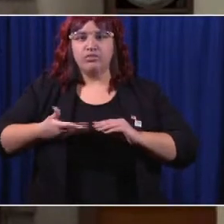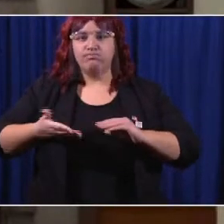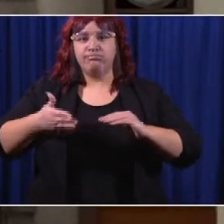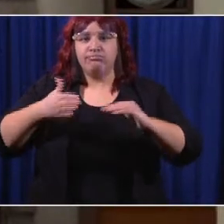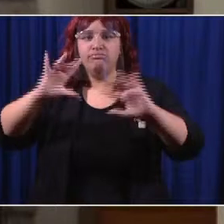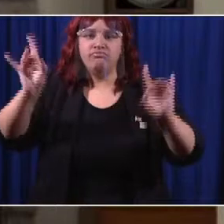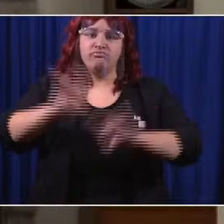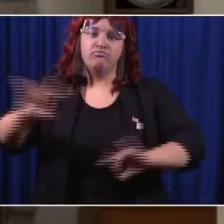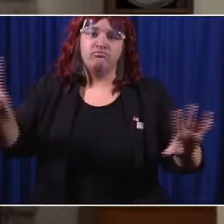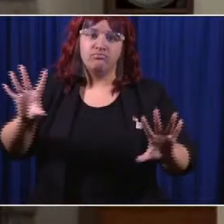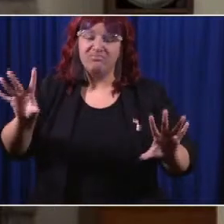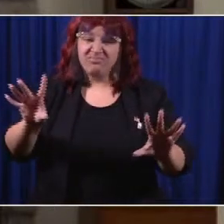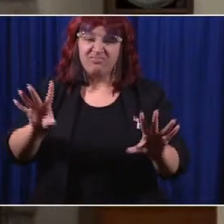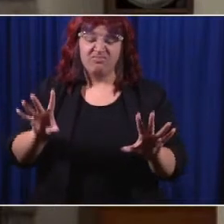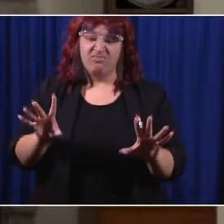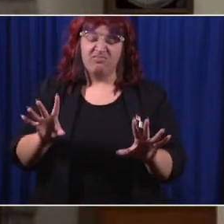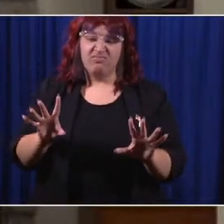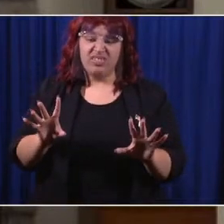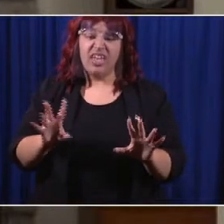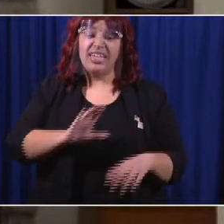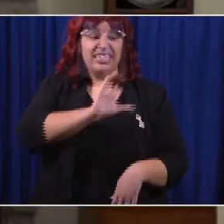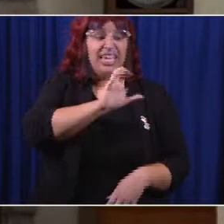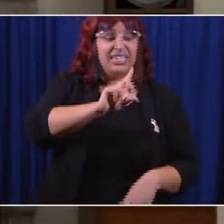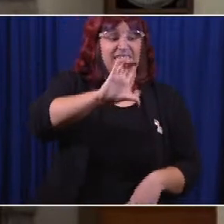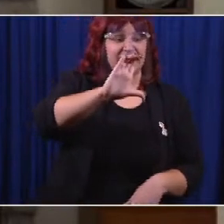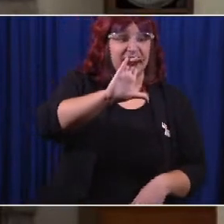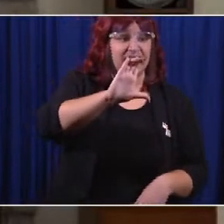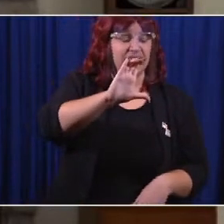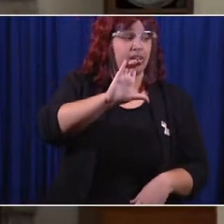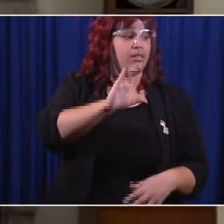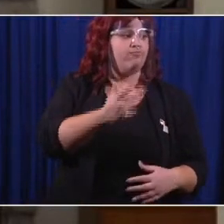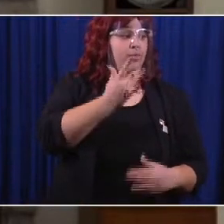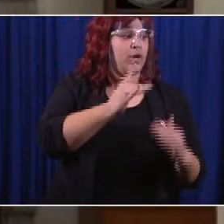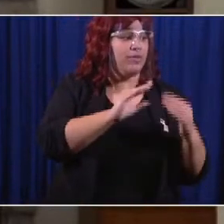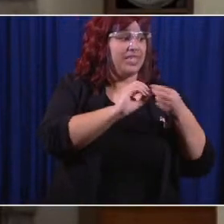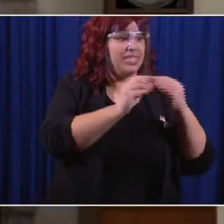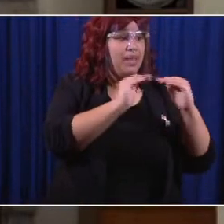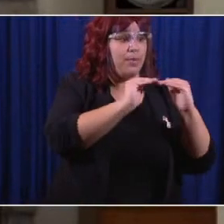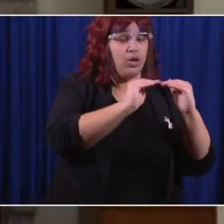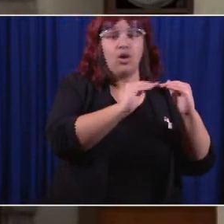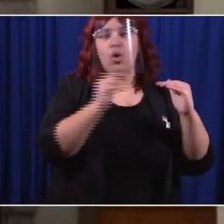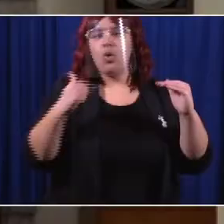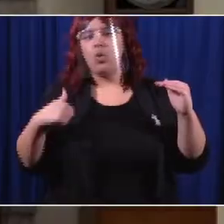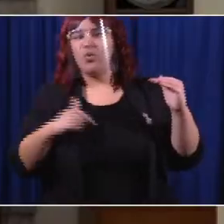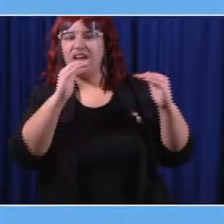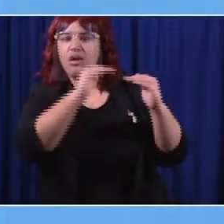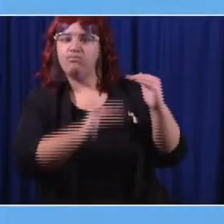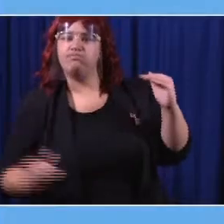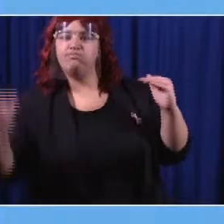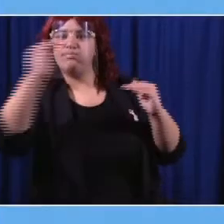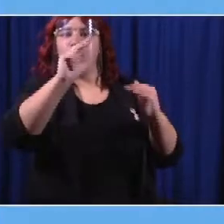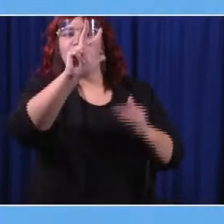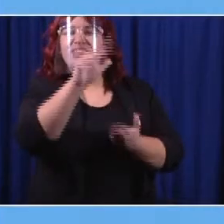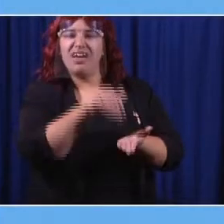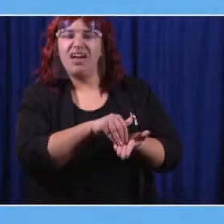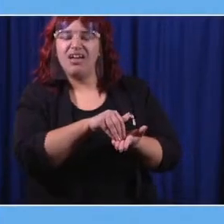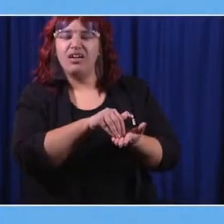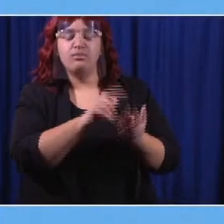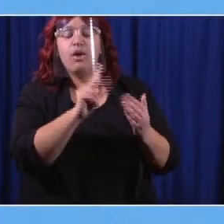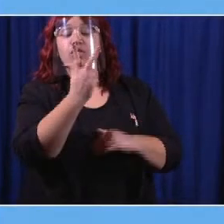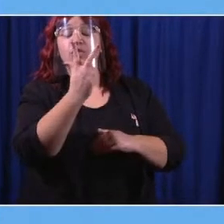the counties up here, let's go to the first 10, Eric, first 20. Obviously Dark, Hardin, Lake, Miami, Allen,